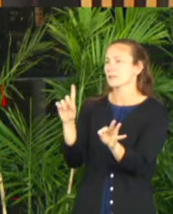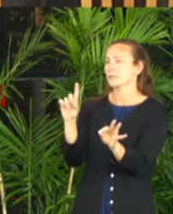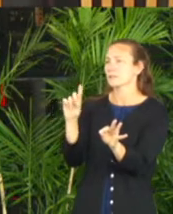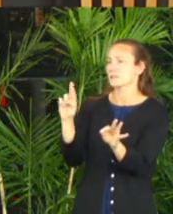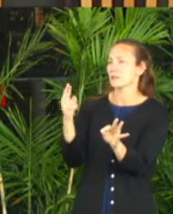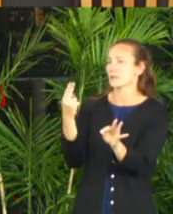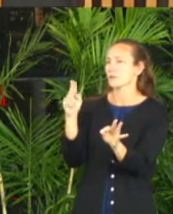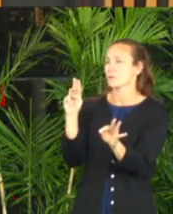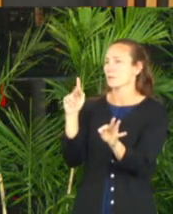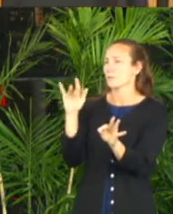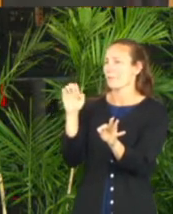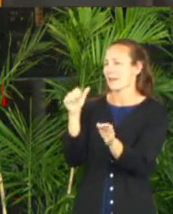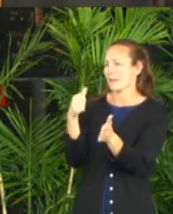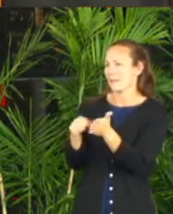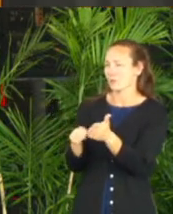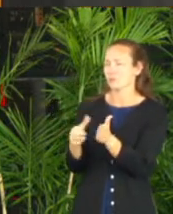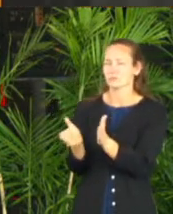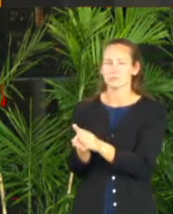Letters.